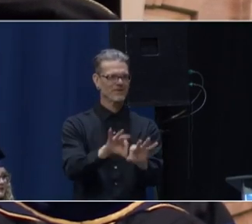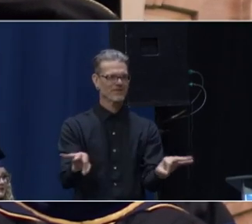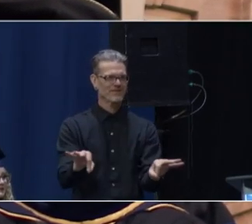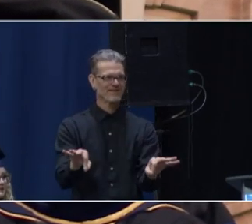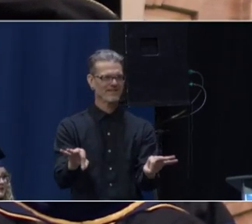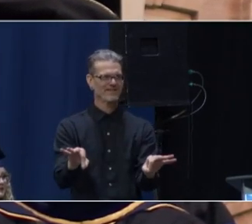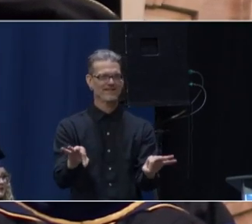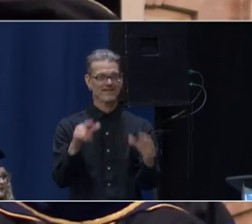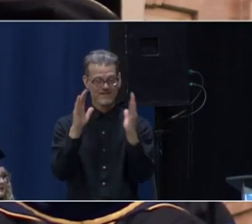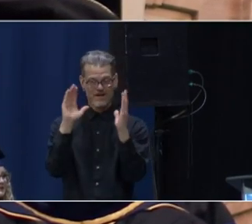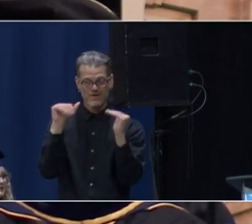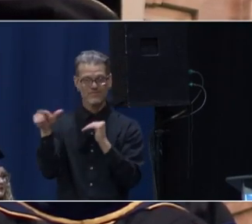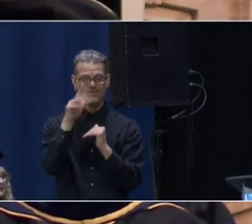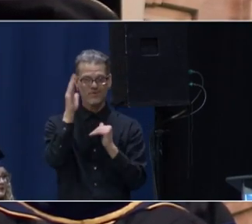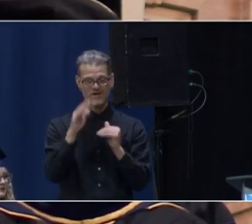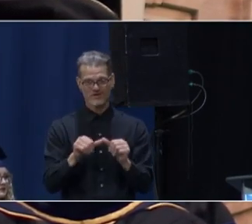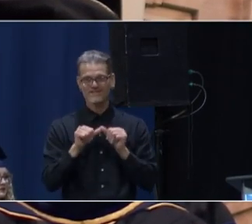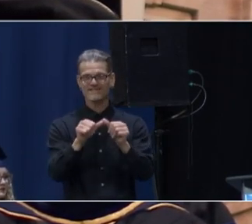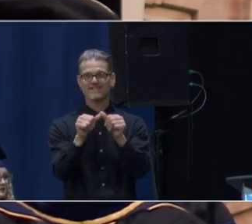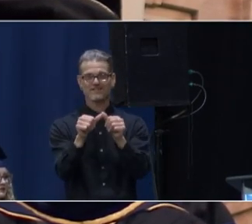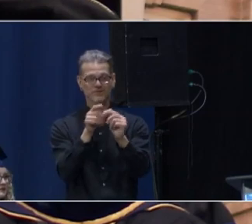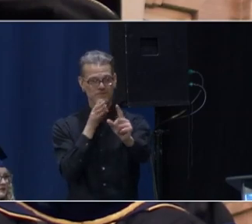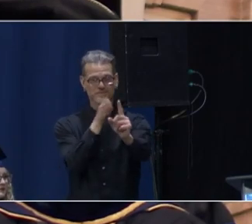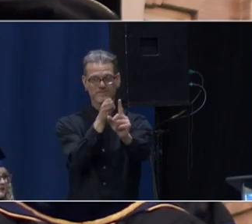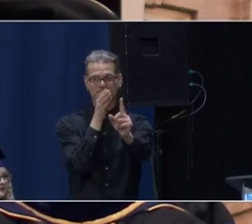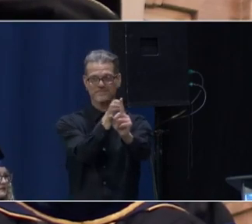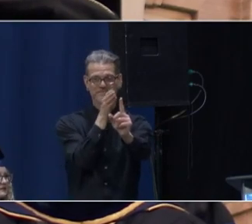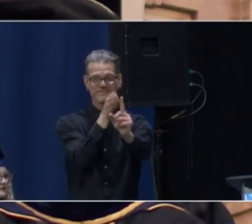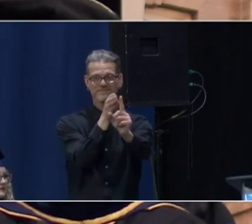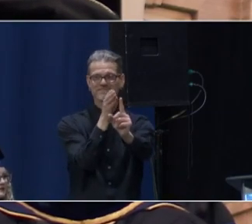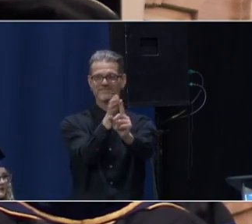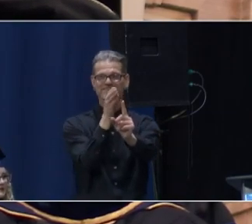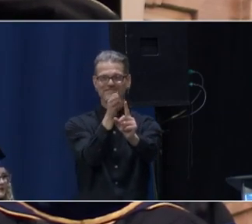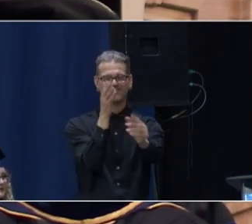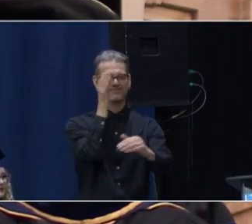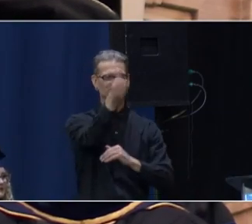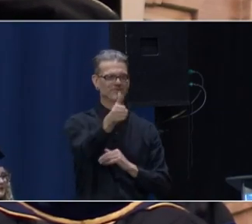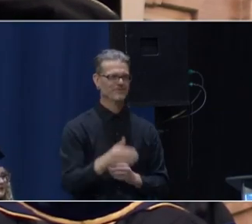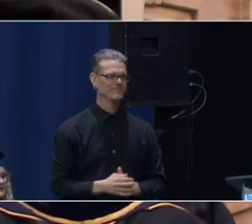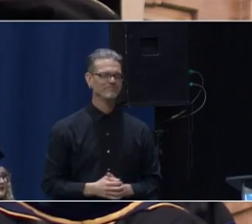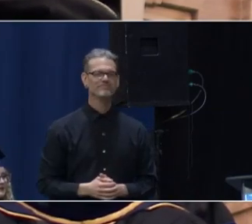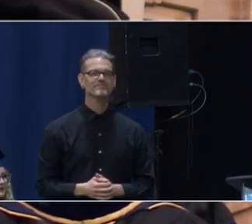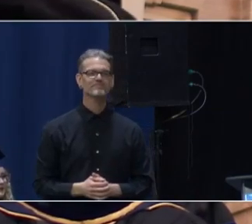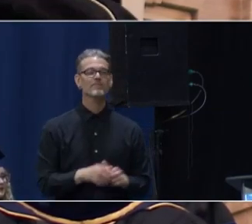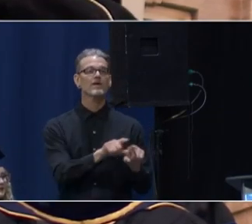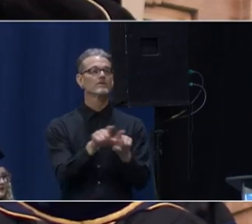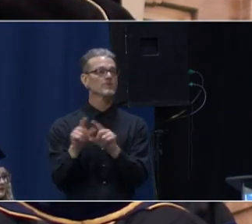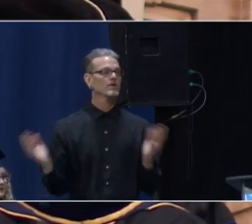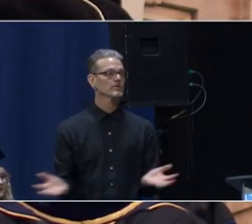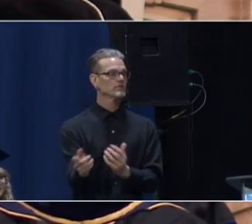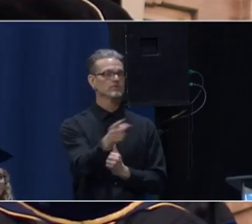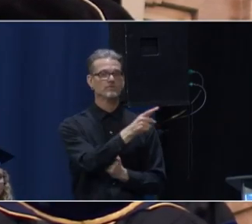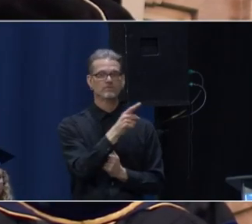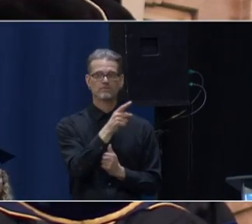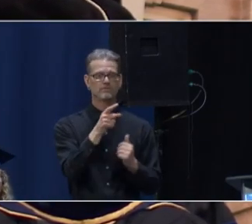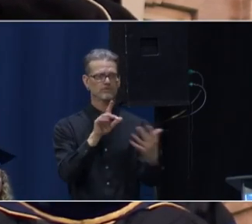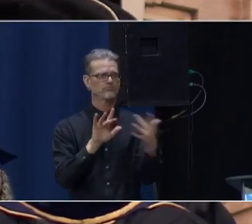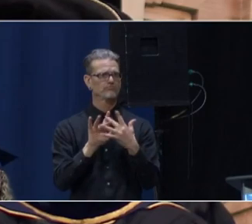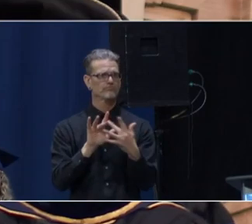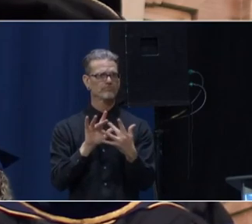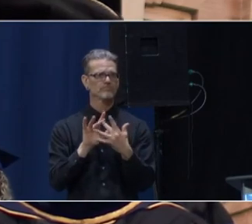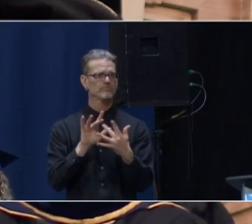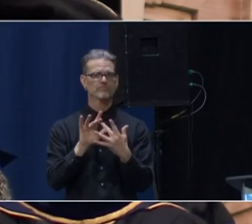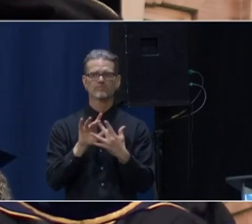your pursuits, no matter the direction you take from here. I also encourage you to remain connected with your alma